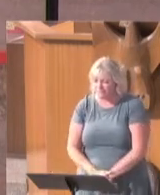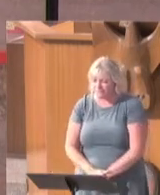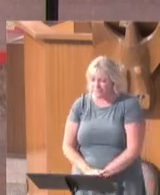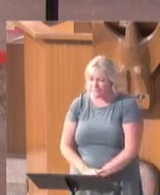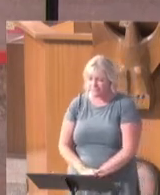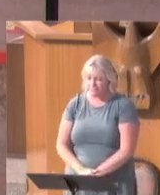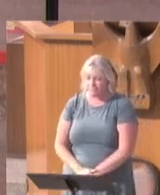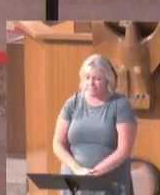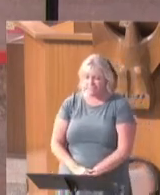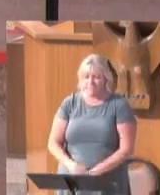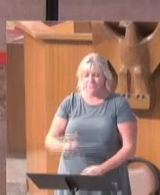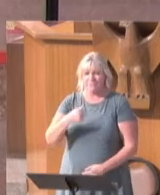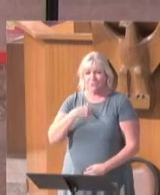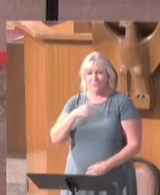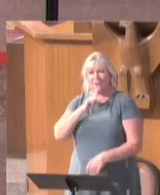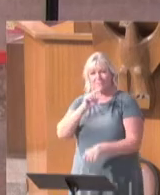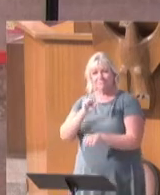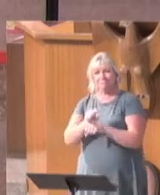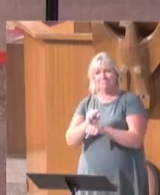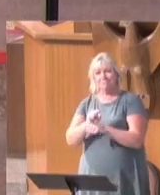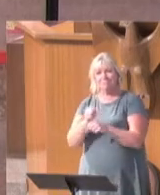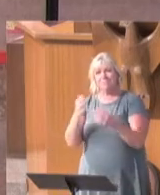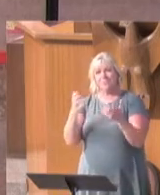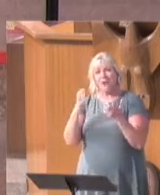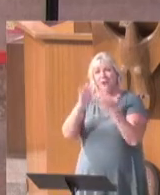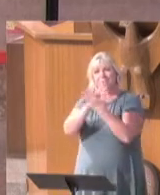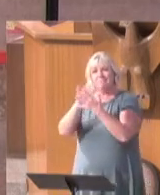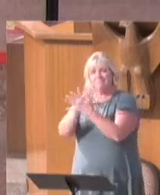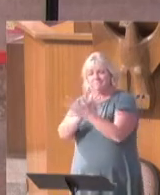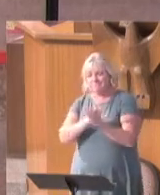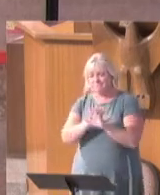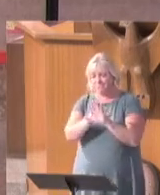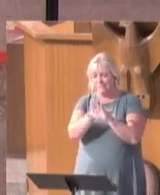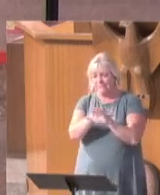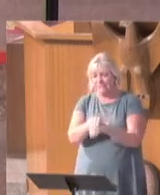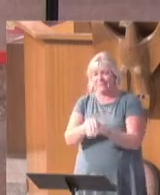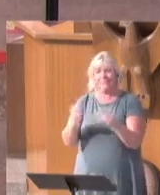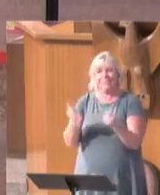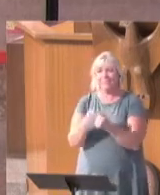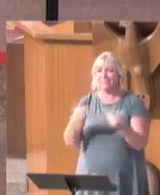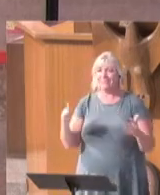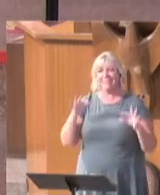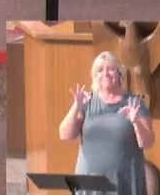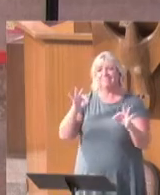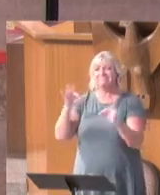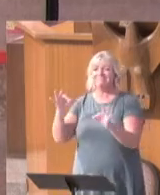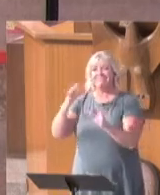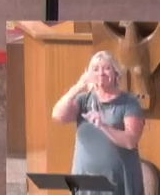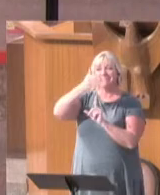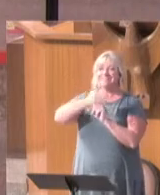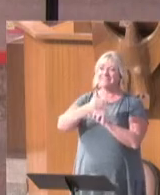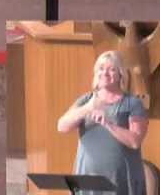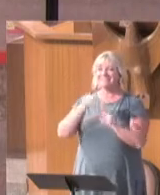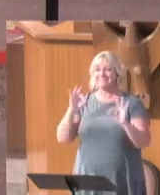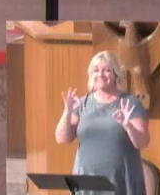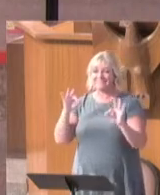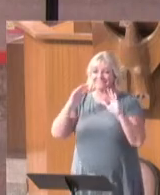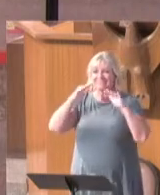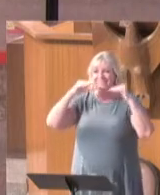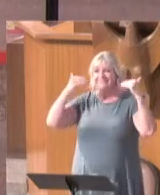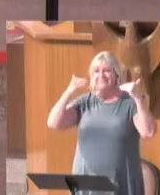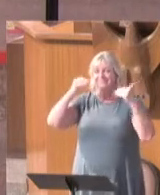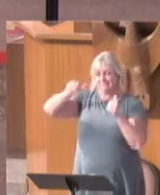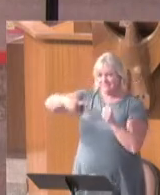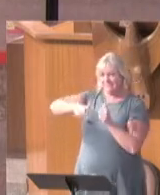word? Do I really want to make pretend like everything is